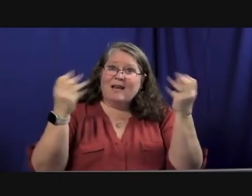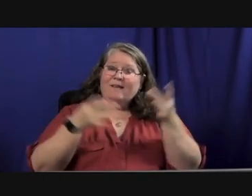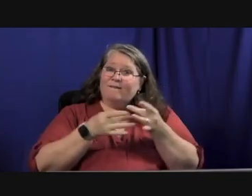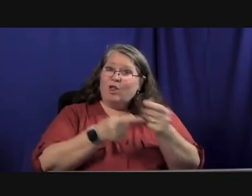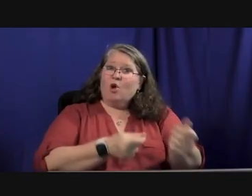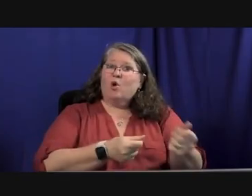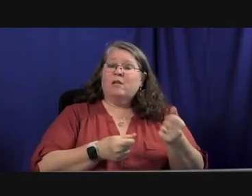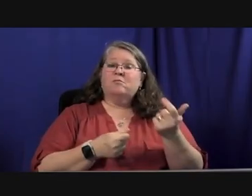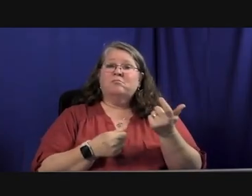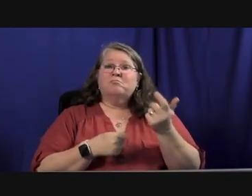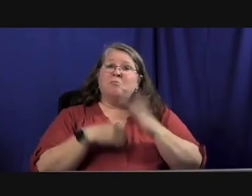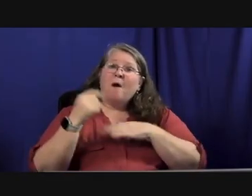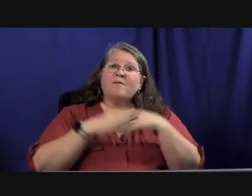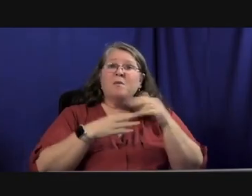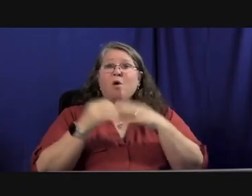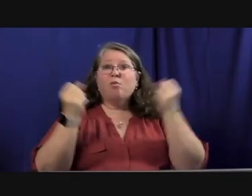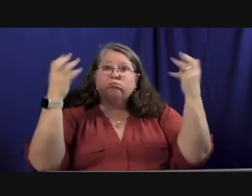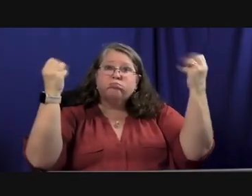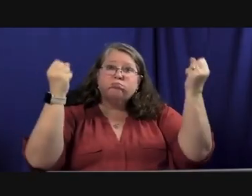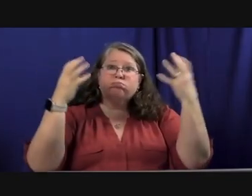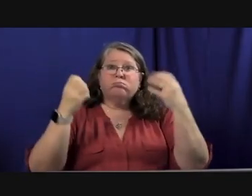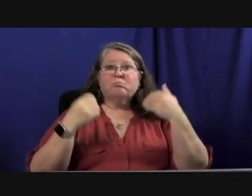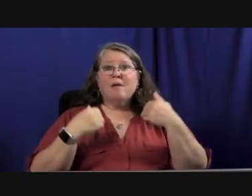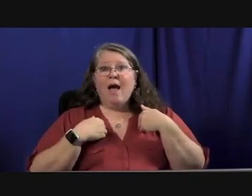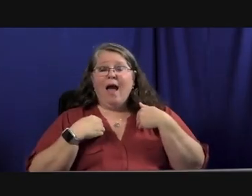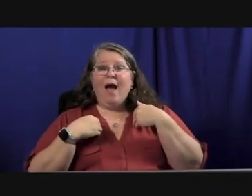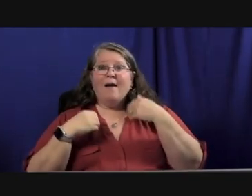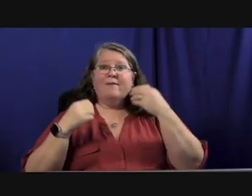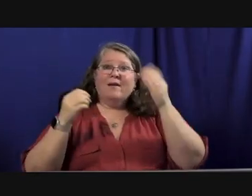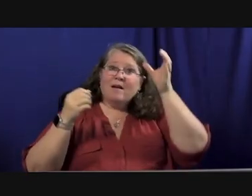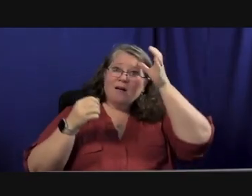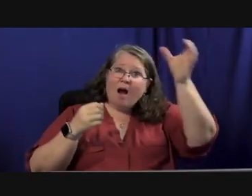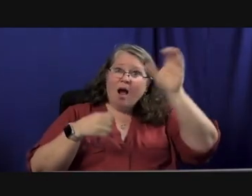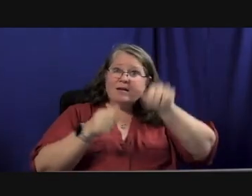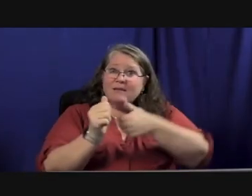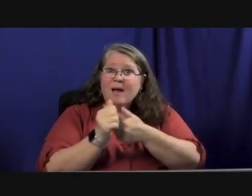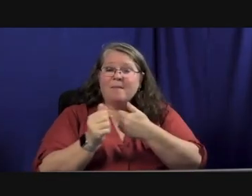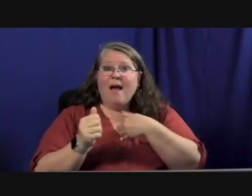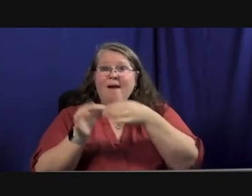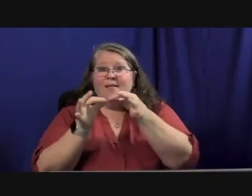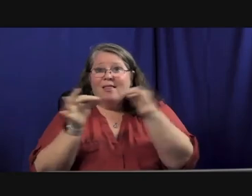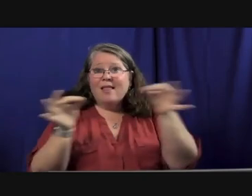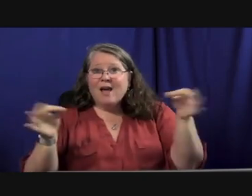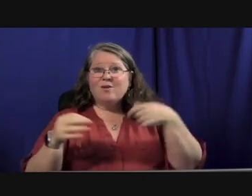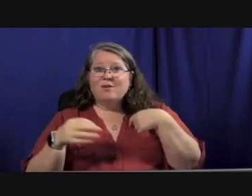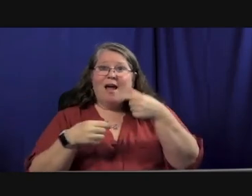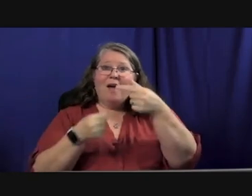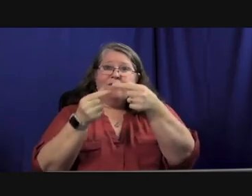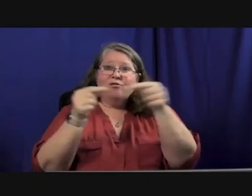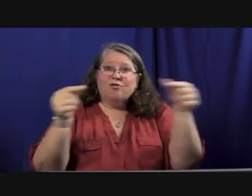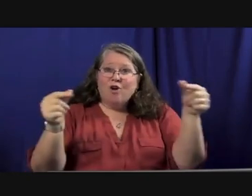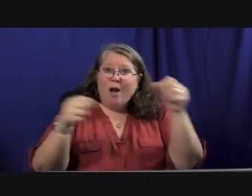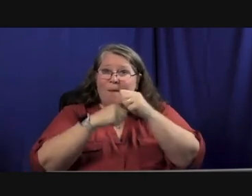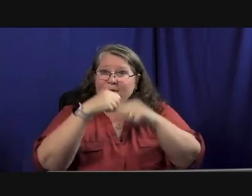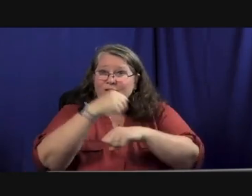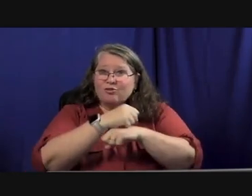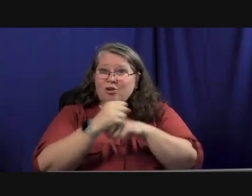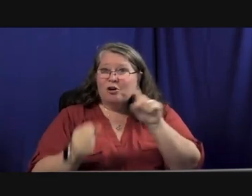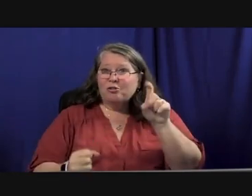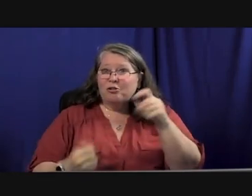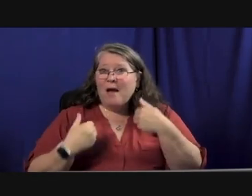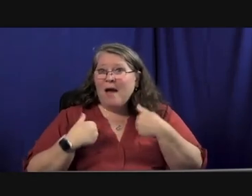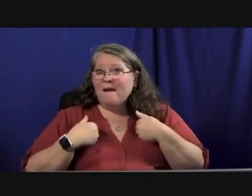and the fluidness within the signs, being comfortable with the signing, the concepts, the language, the